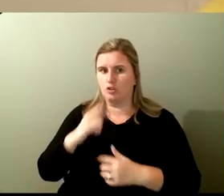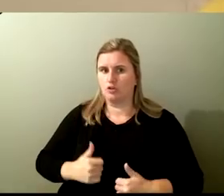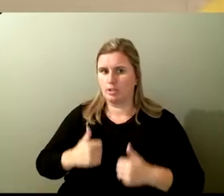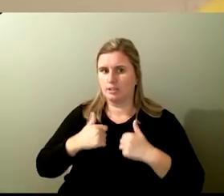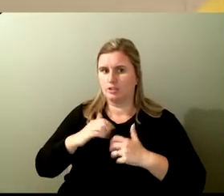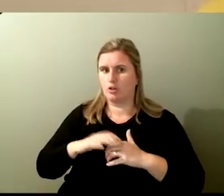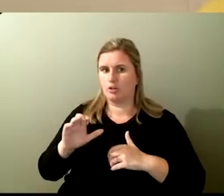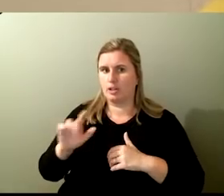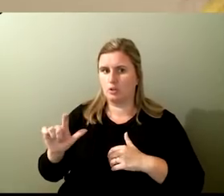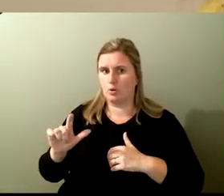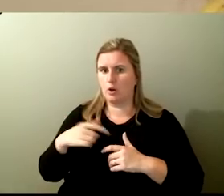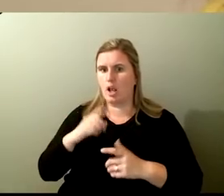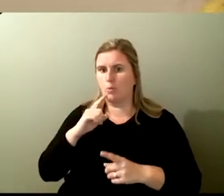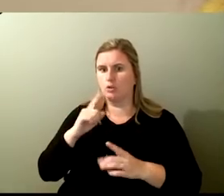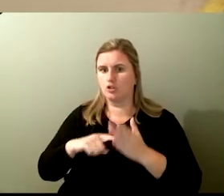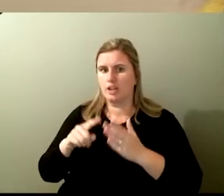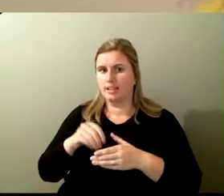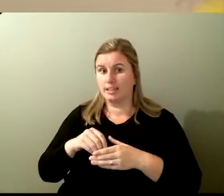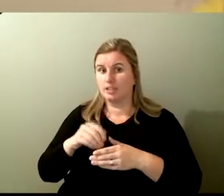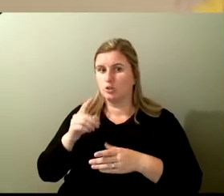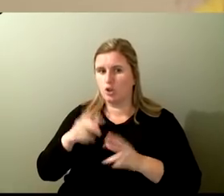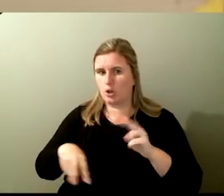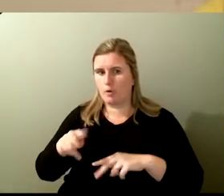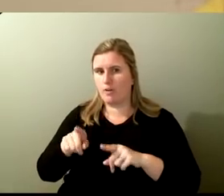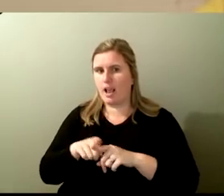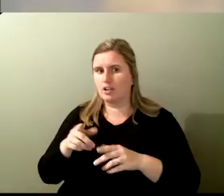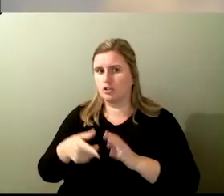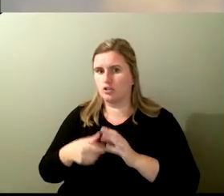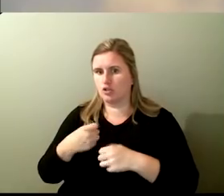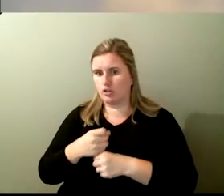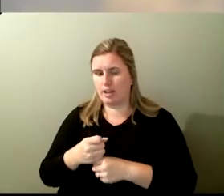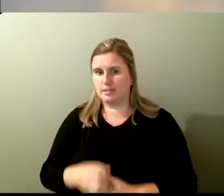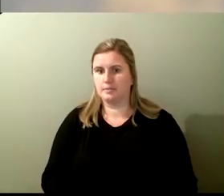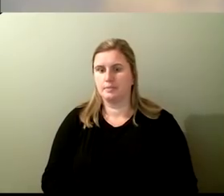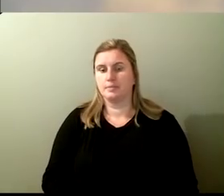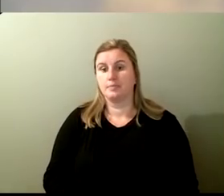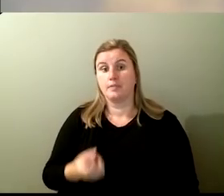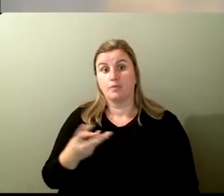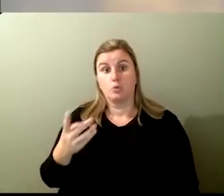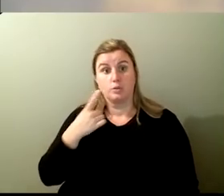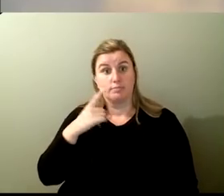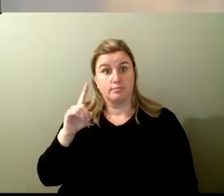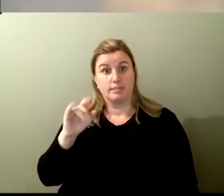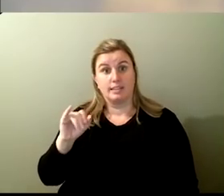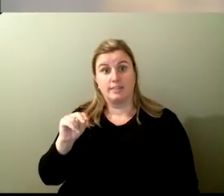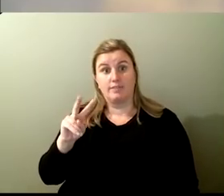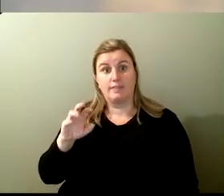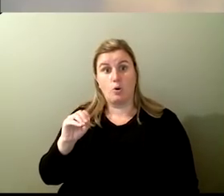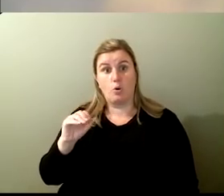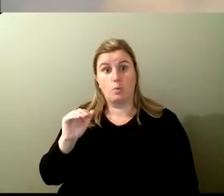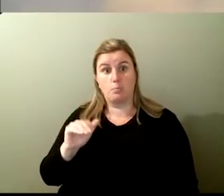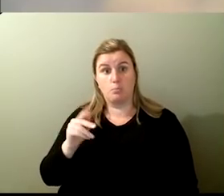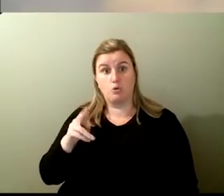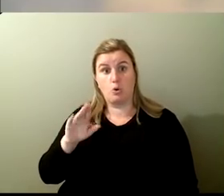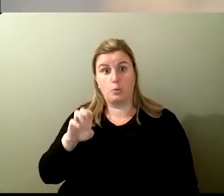caseload. I will check in to look them over as they are created. Following a few successful in vivo probes, the supervisor will